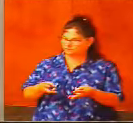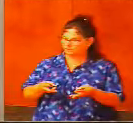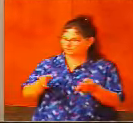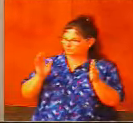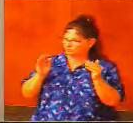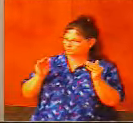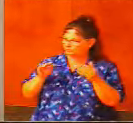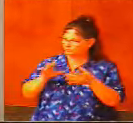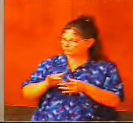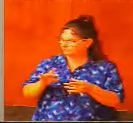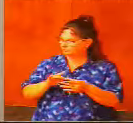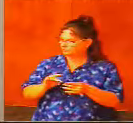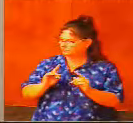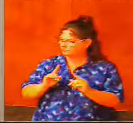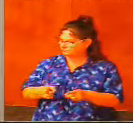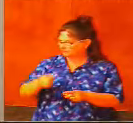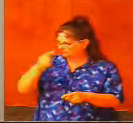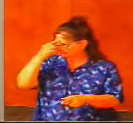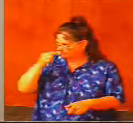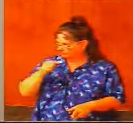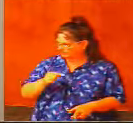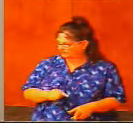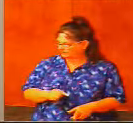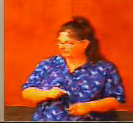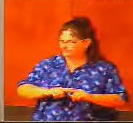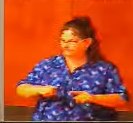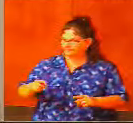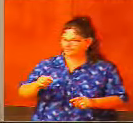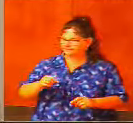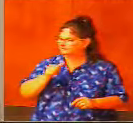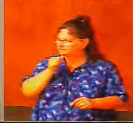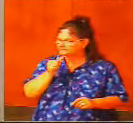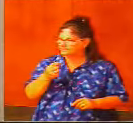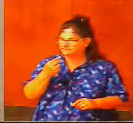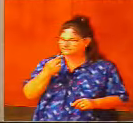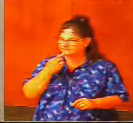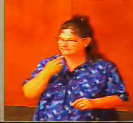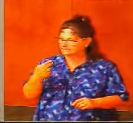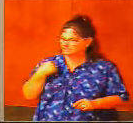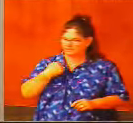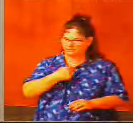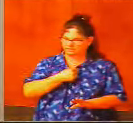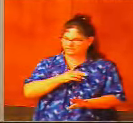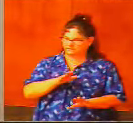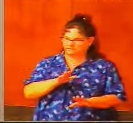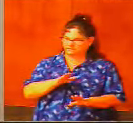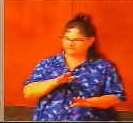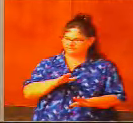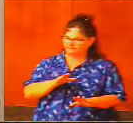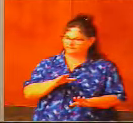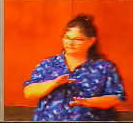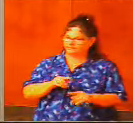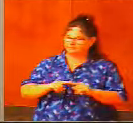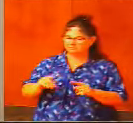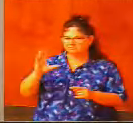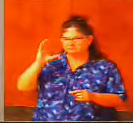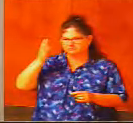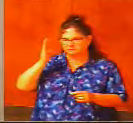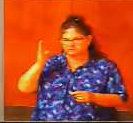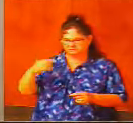the story went for Barabbas, but we're not told. But it occurs to